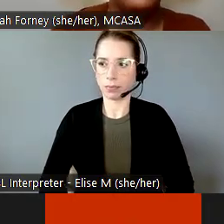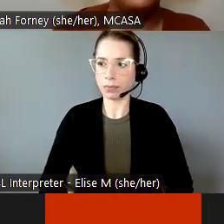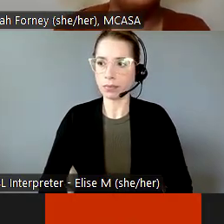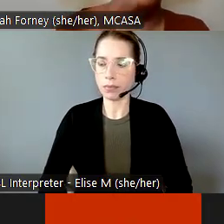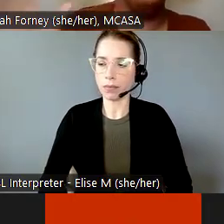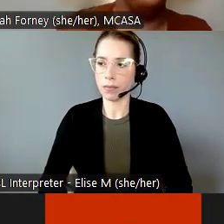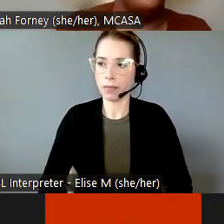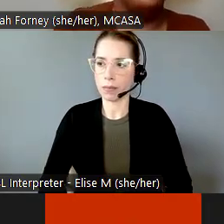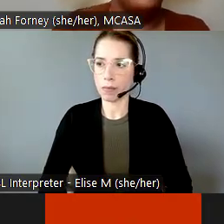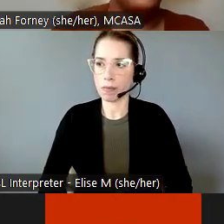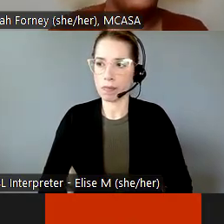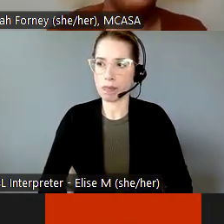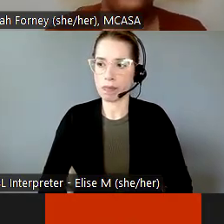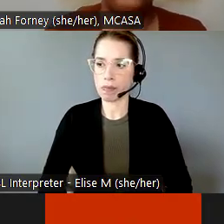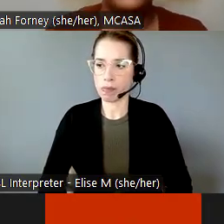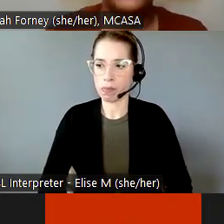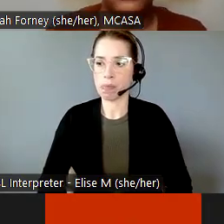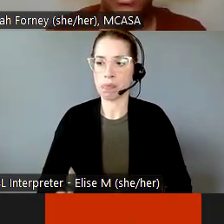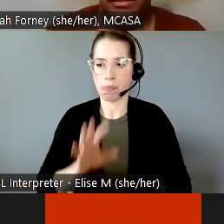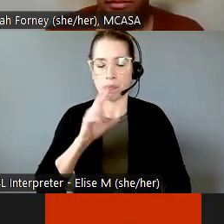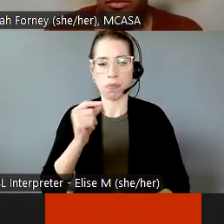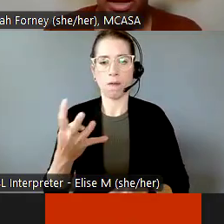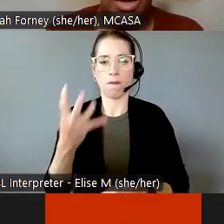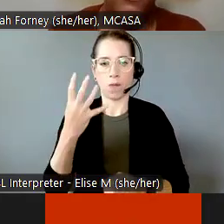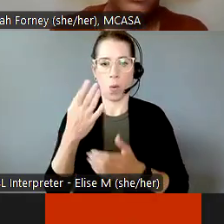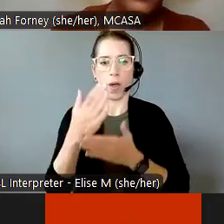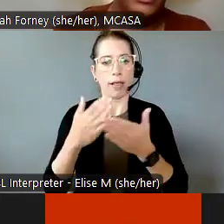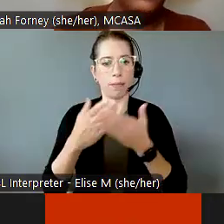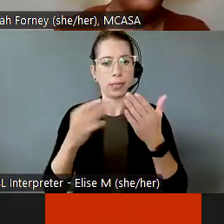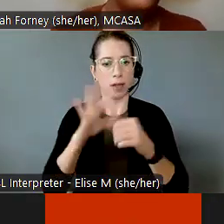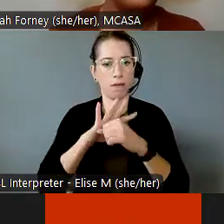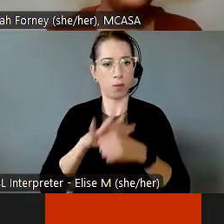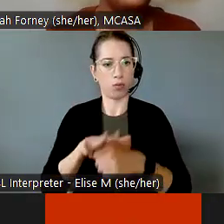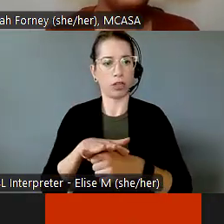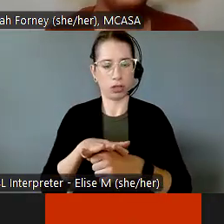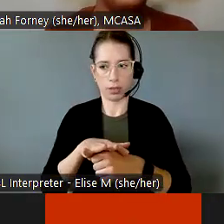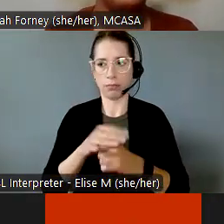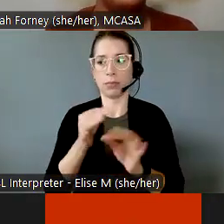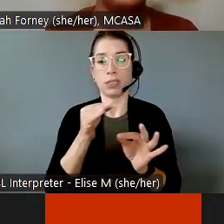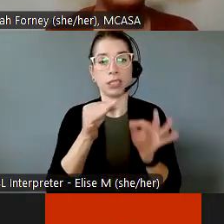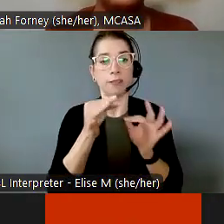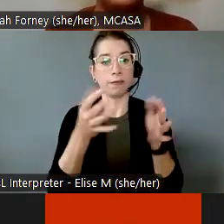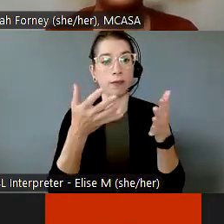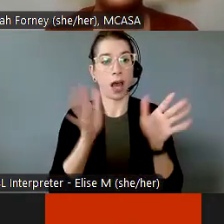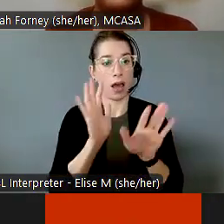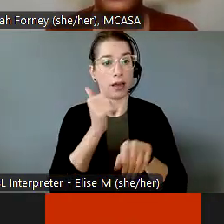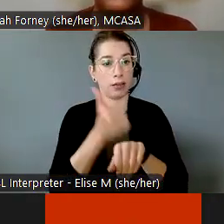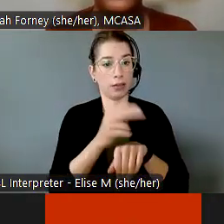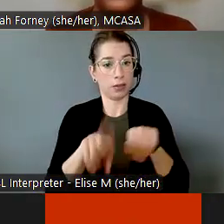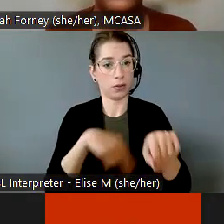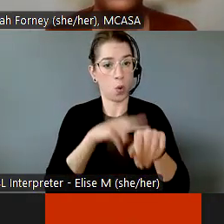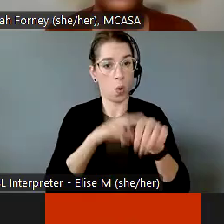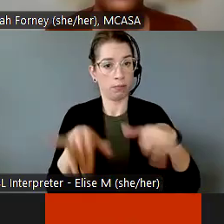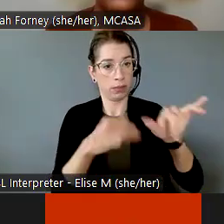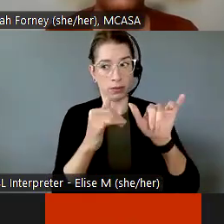So let's talk about the four elements of oppression. We have defined norms, institutional